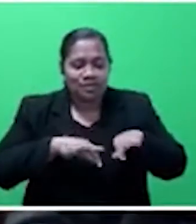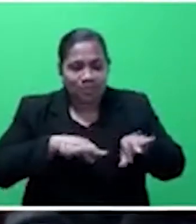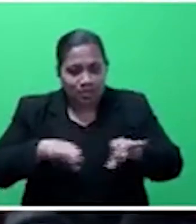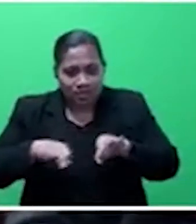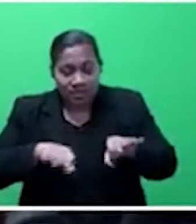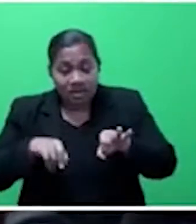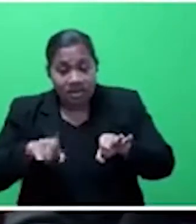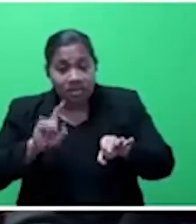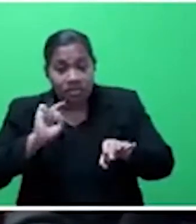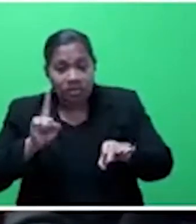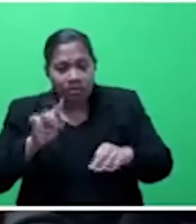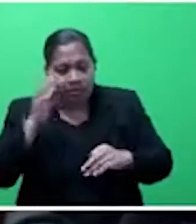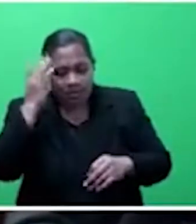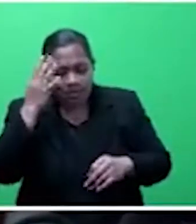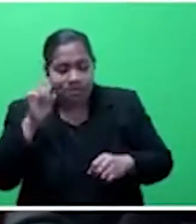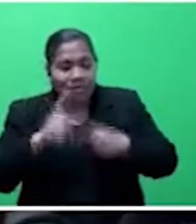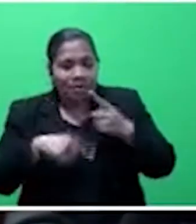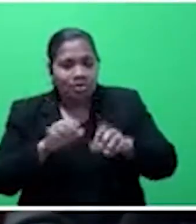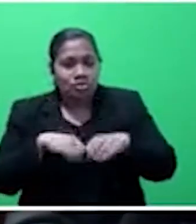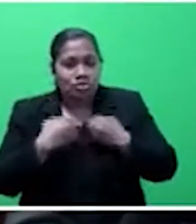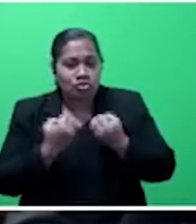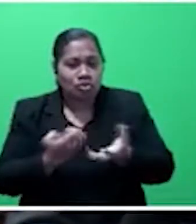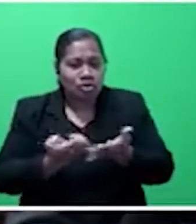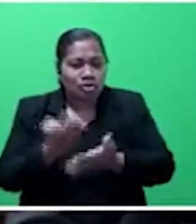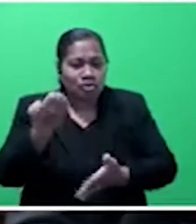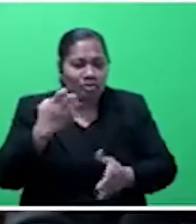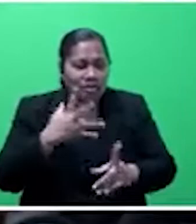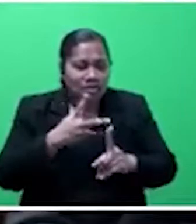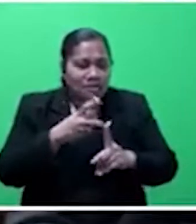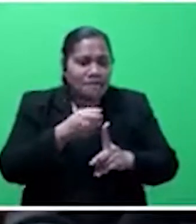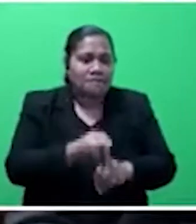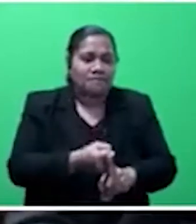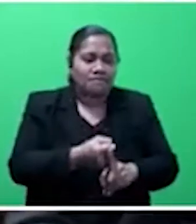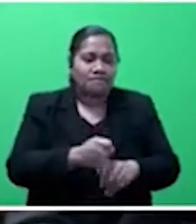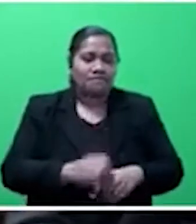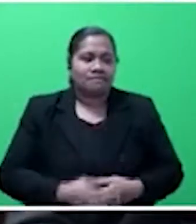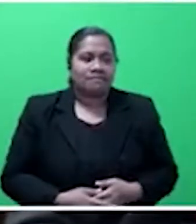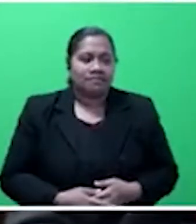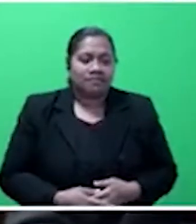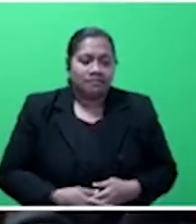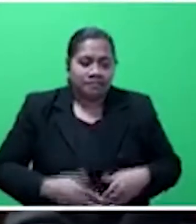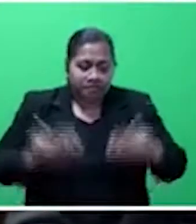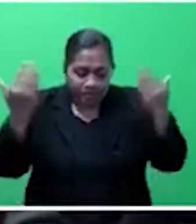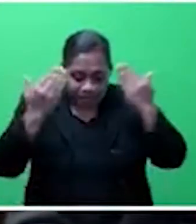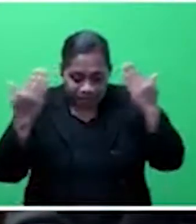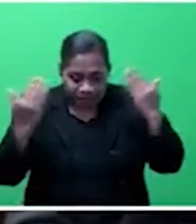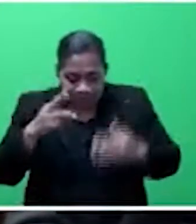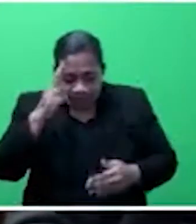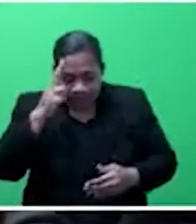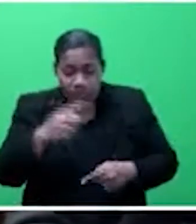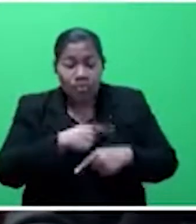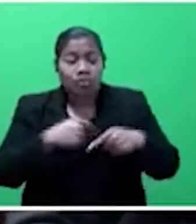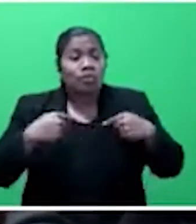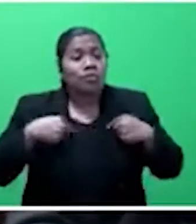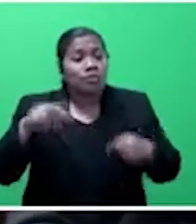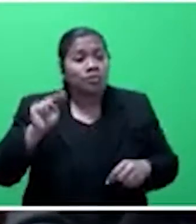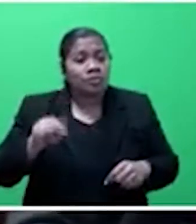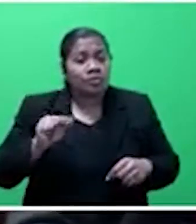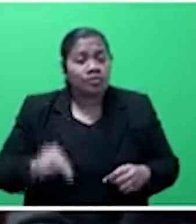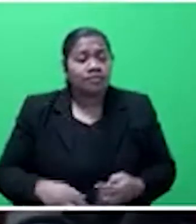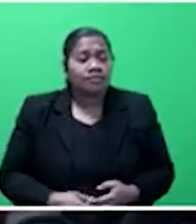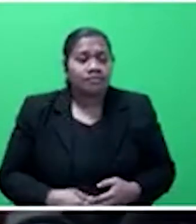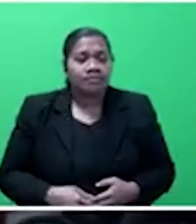the socio-economic impact on angles to this growth. Mr. Speaker said this means that we need to move towards development